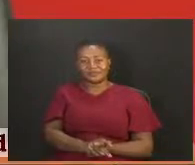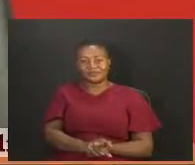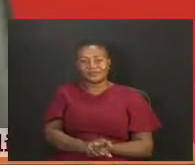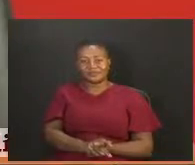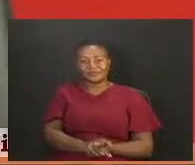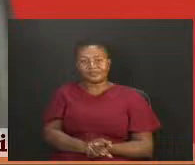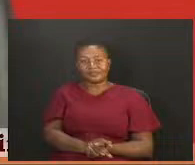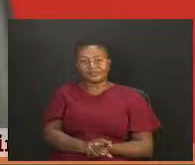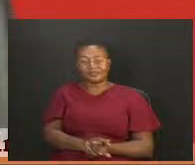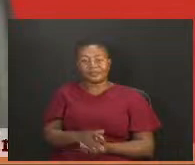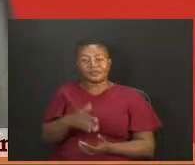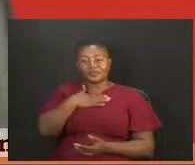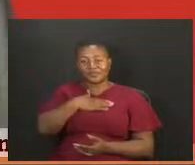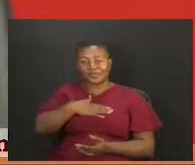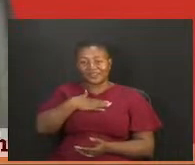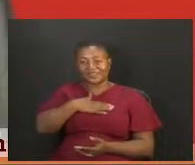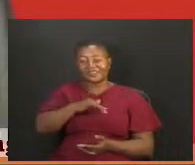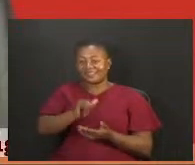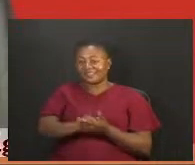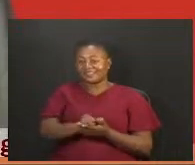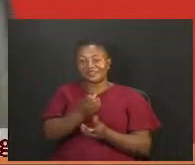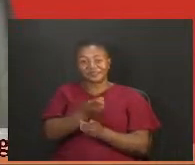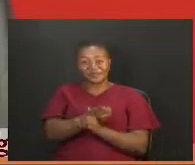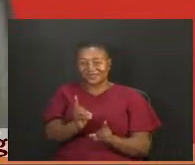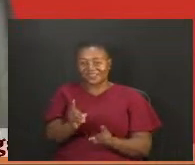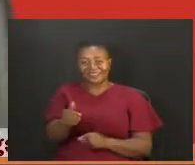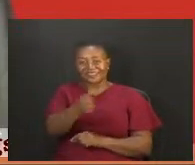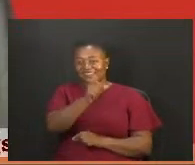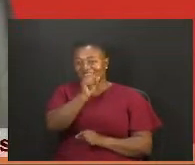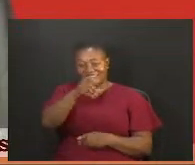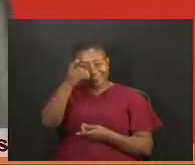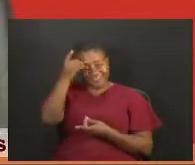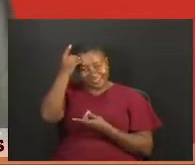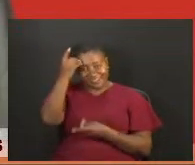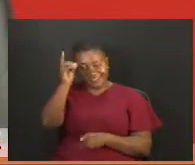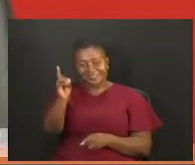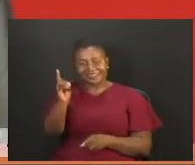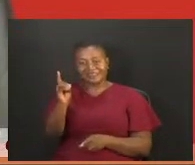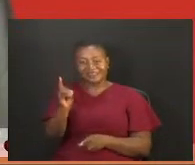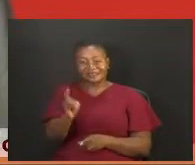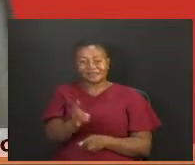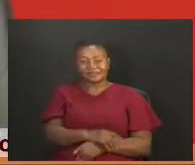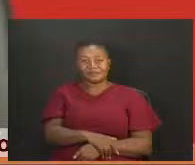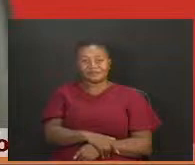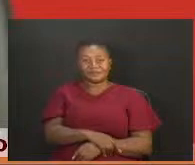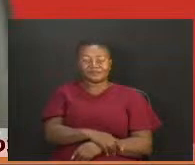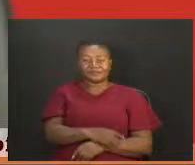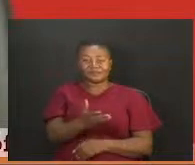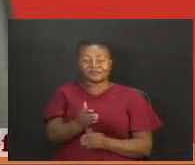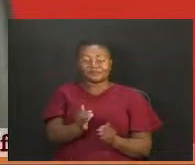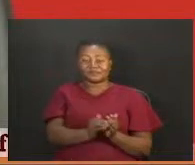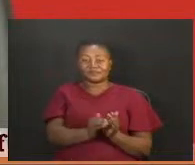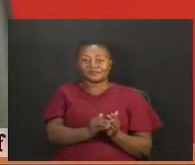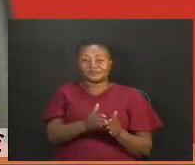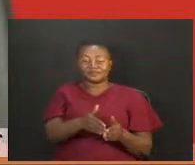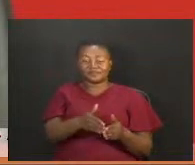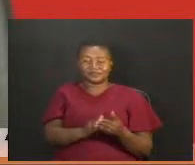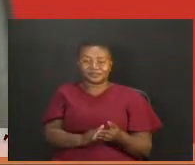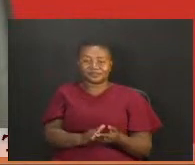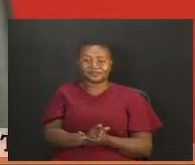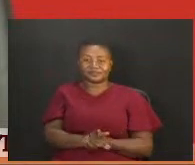That is democracy. They are entitled to disagree, even with their leader. But yes, Minority Leader. Mr.